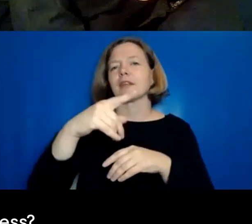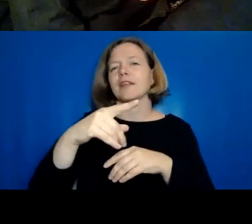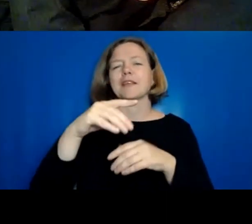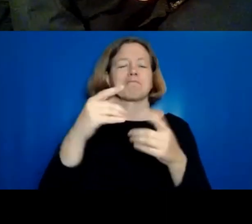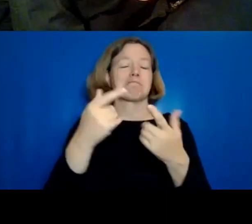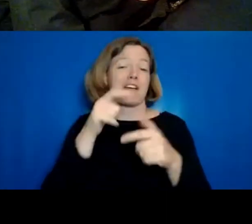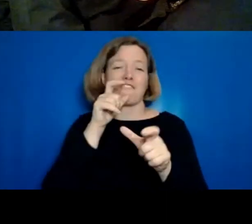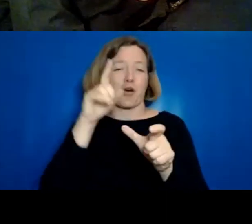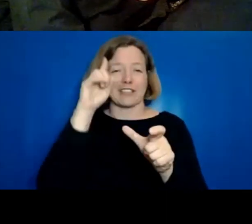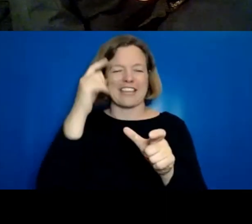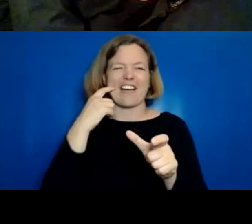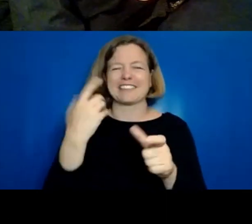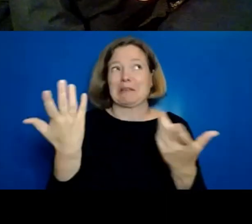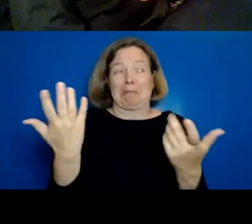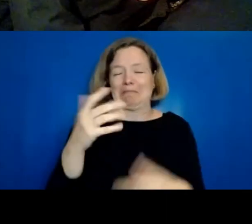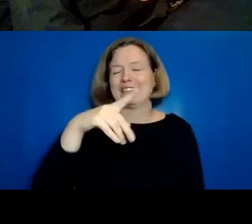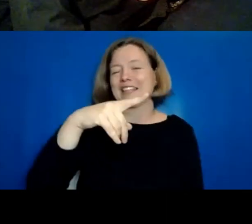porousness. I don't know what it is.